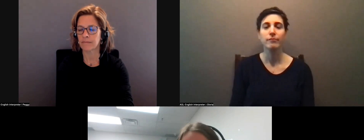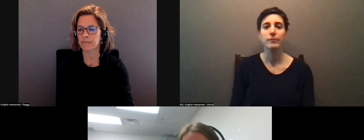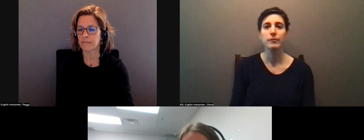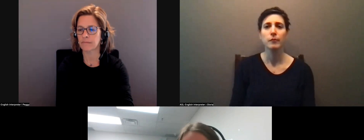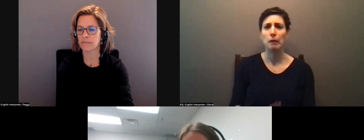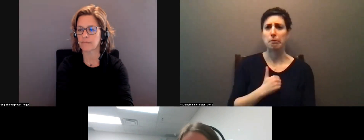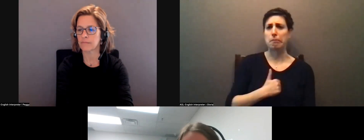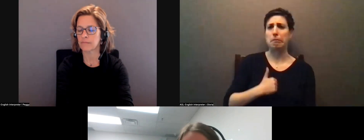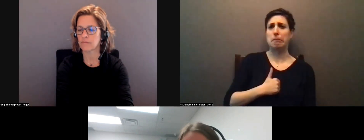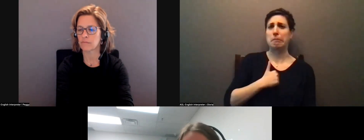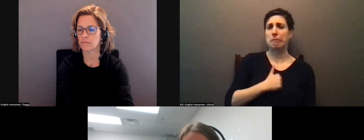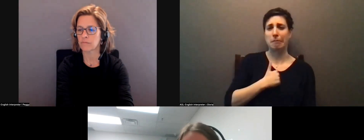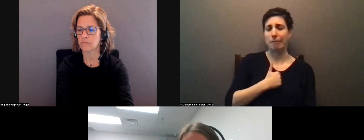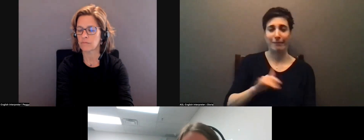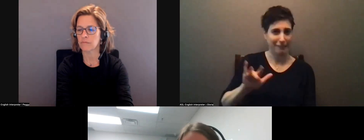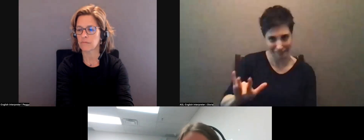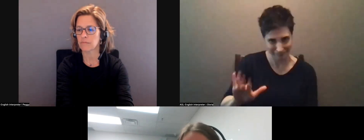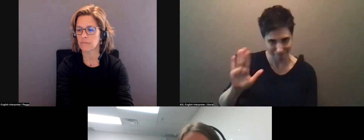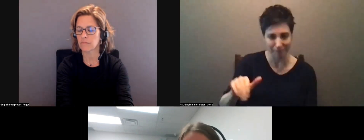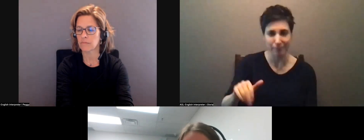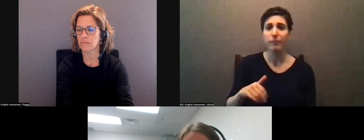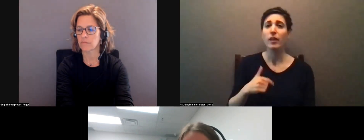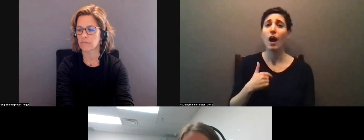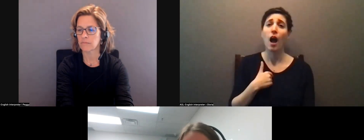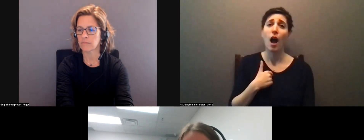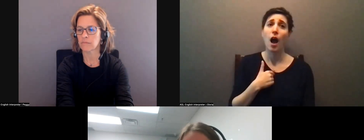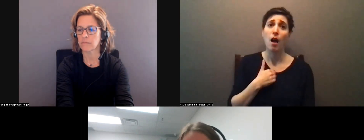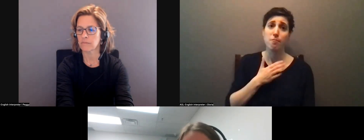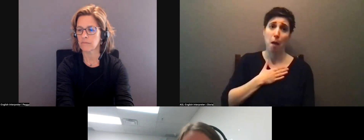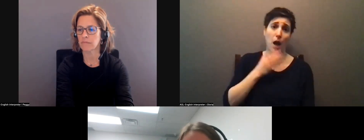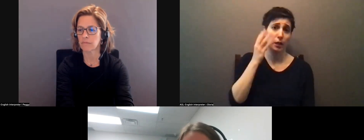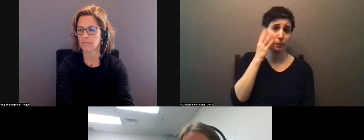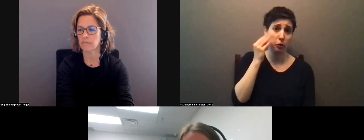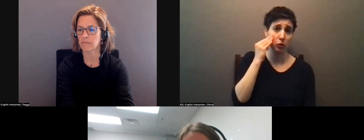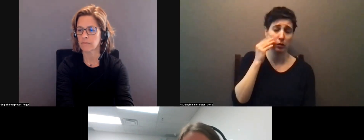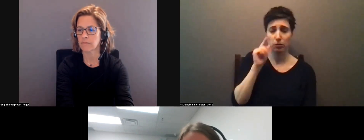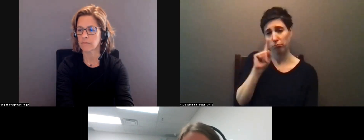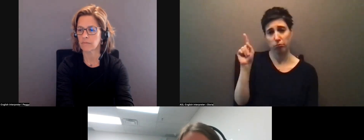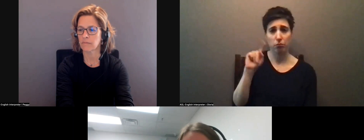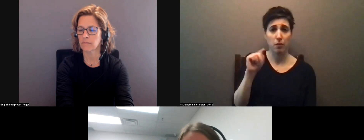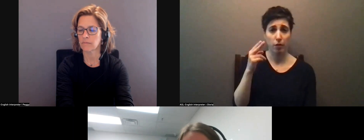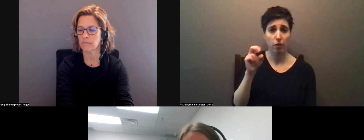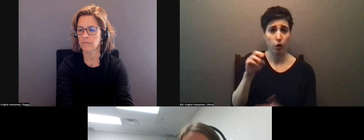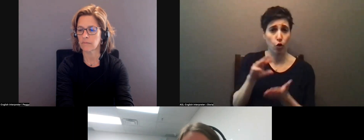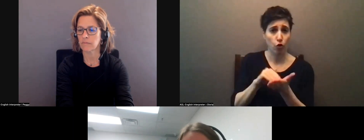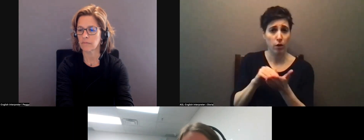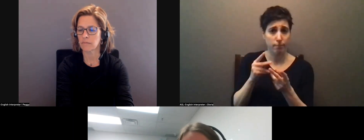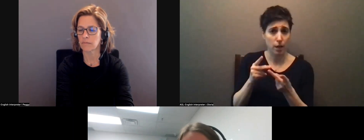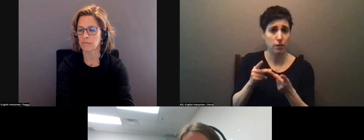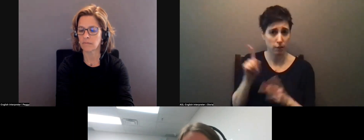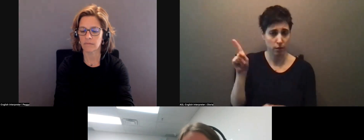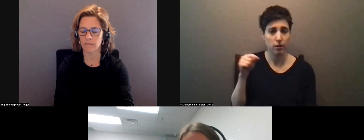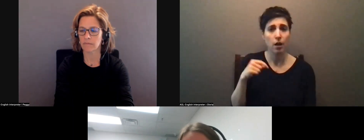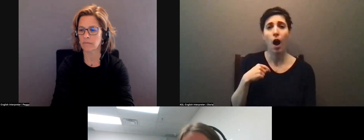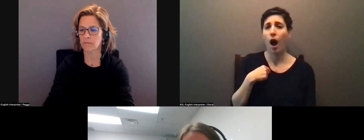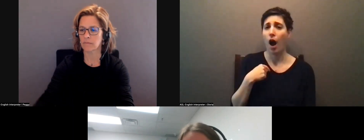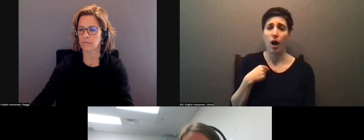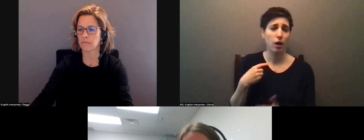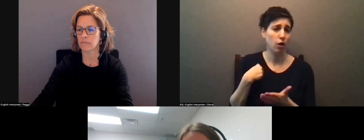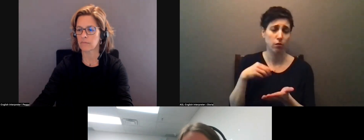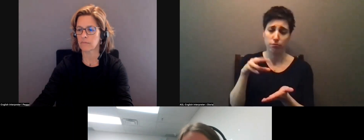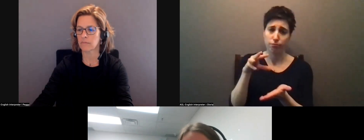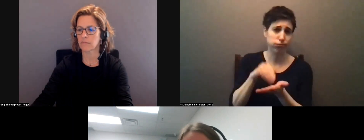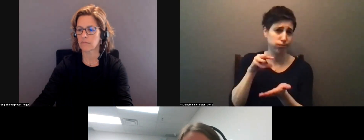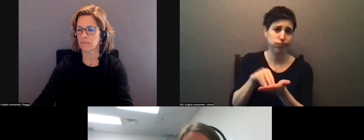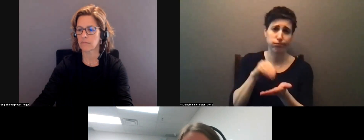Sorry about that. What I would say is, based on my experience at the learning place, I have gained so much